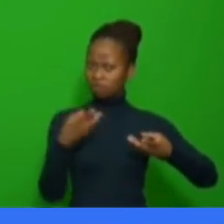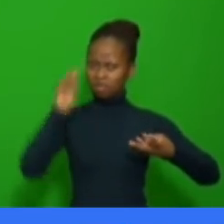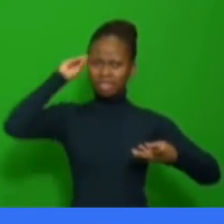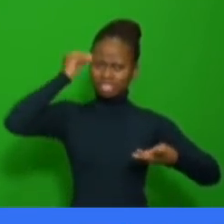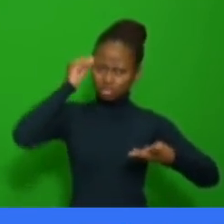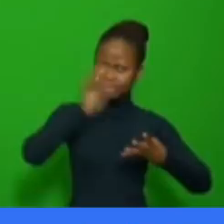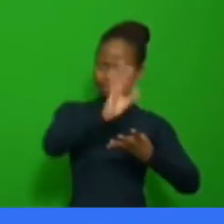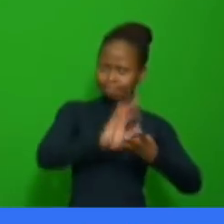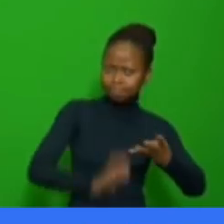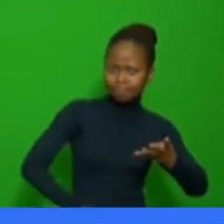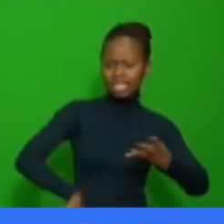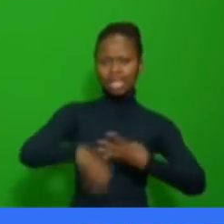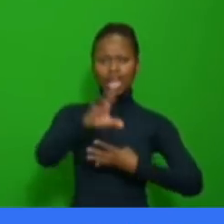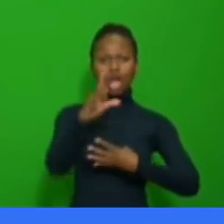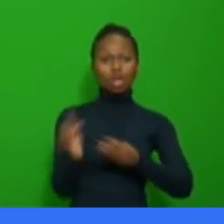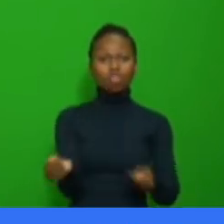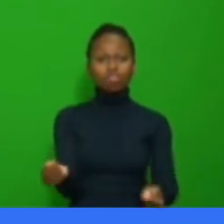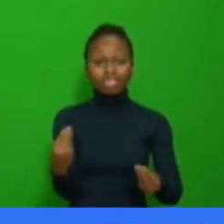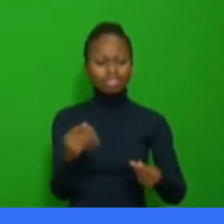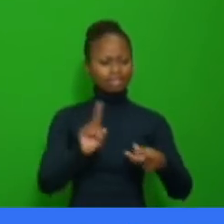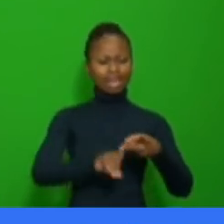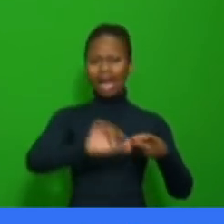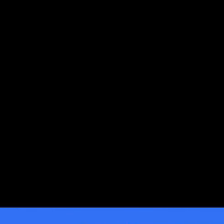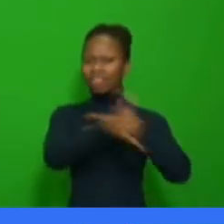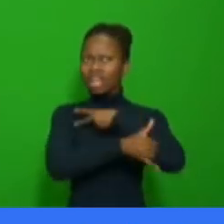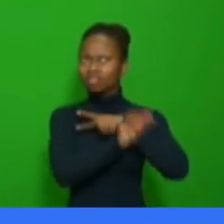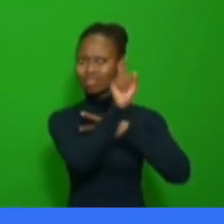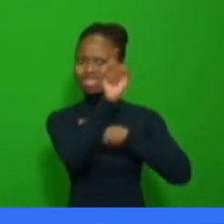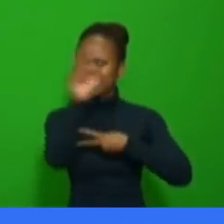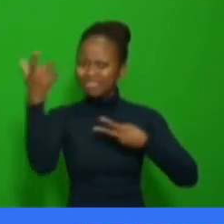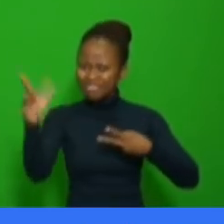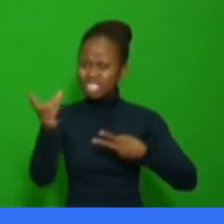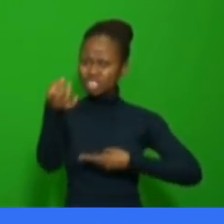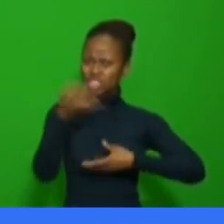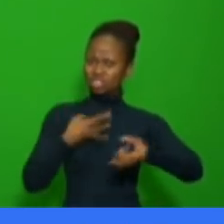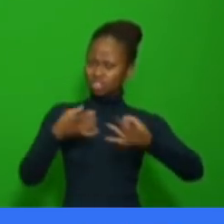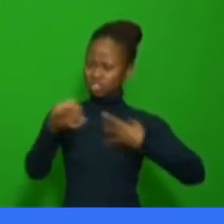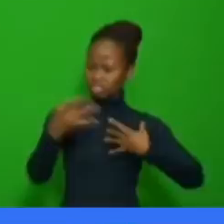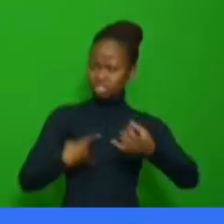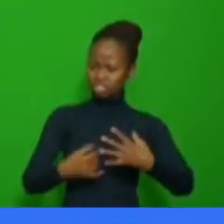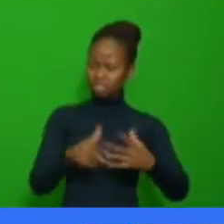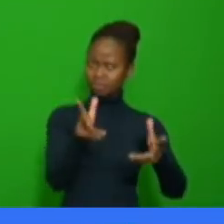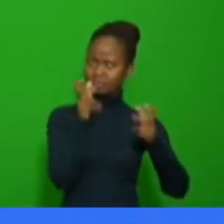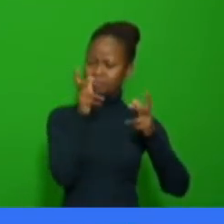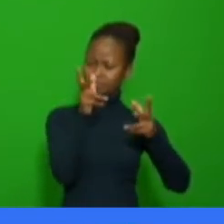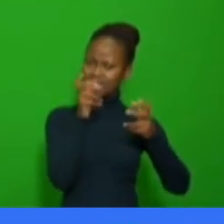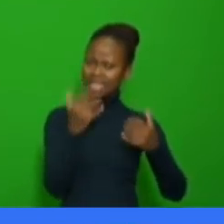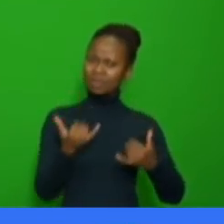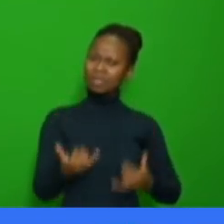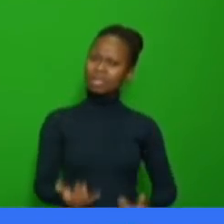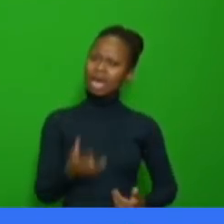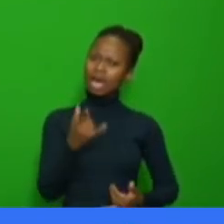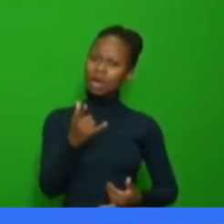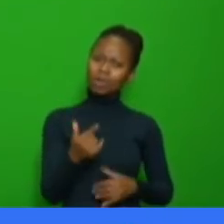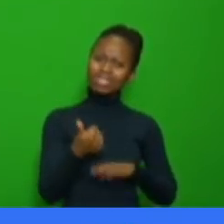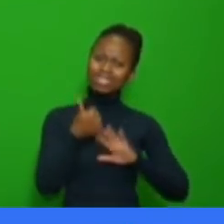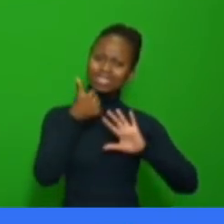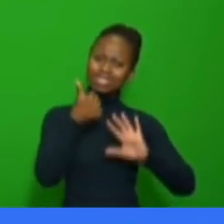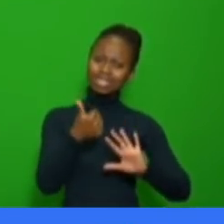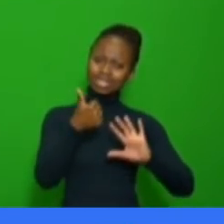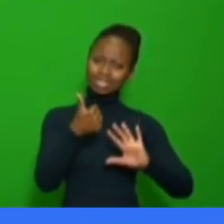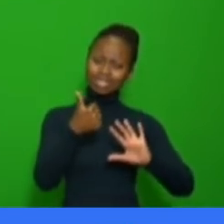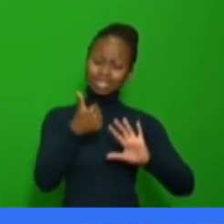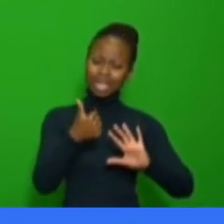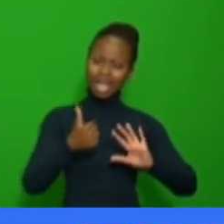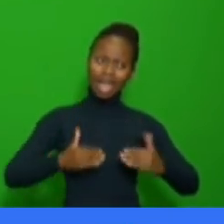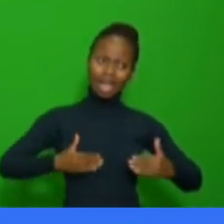scenarios about Cyprus and Greece and other countries and what's happened there. How would you wish for the sixth administration, those who